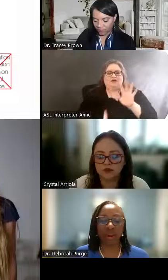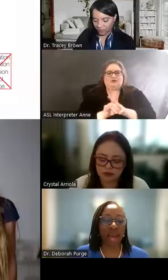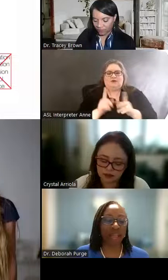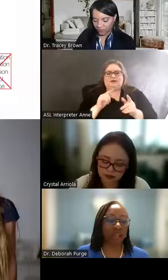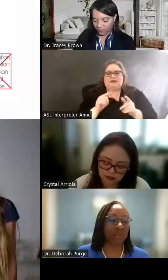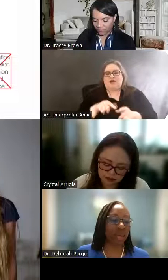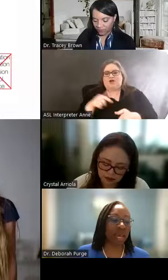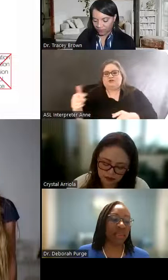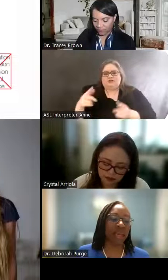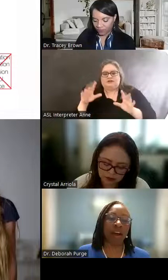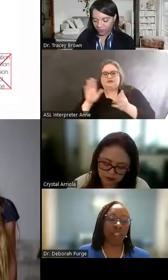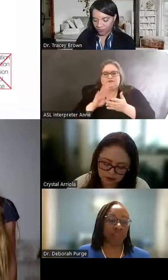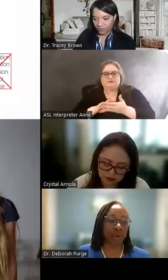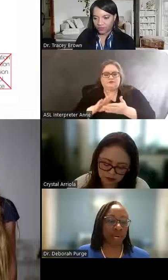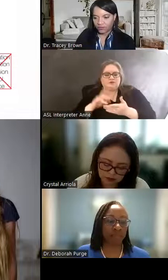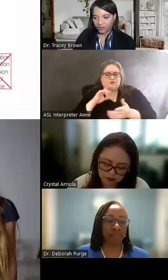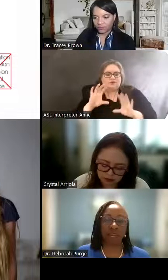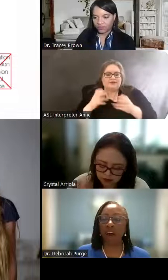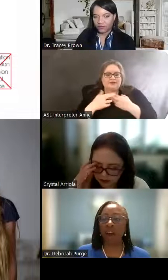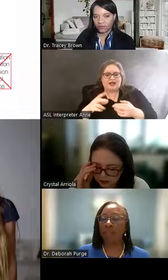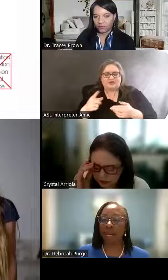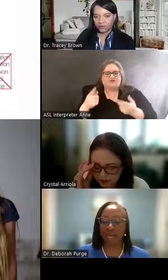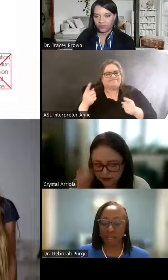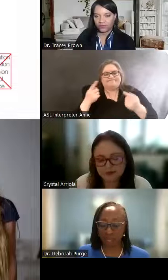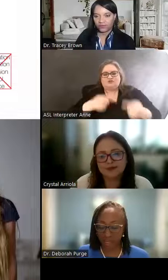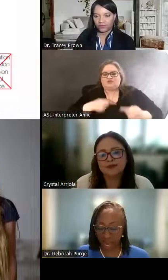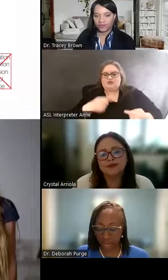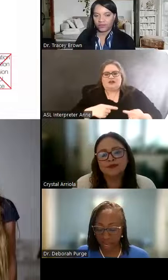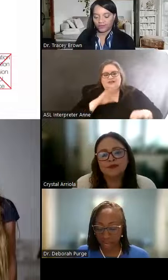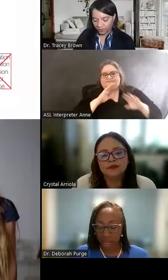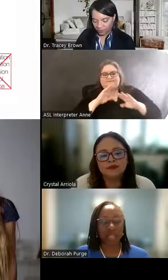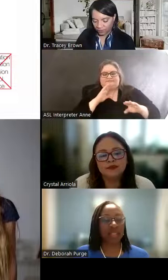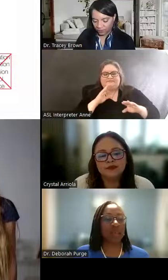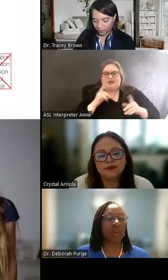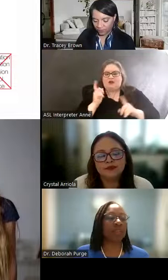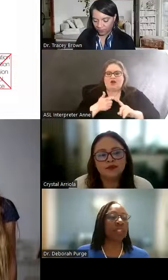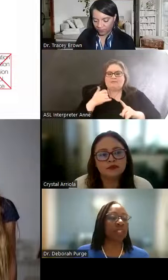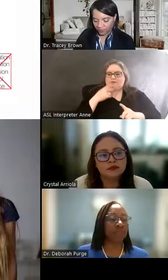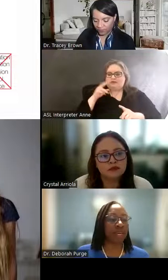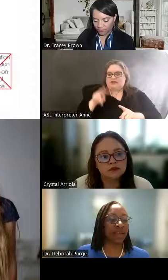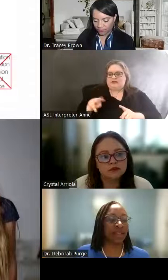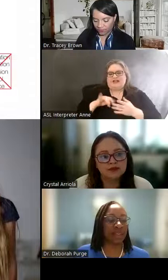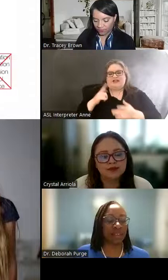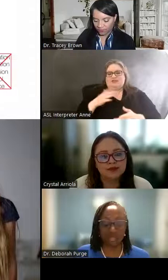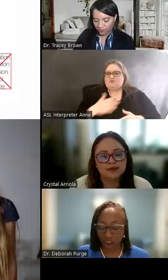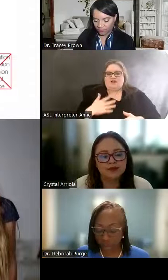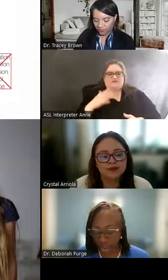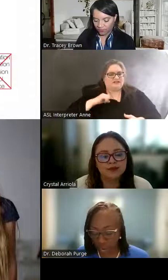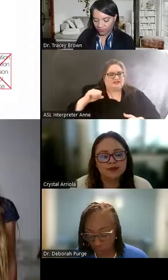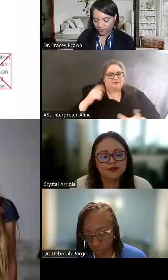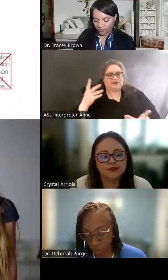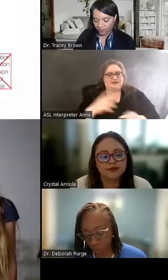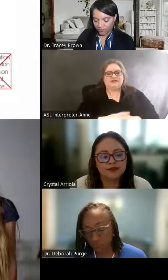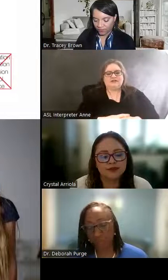school in the classroom and they are struggling. And automatically we say, this is a willful disobedience. So the thought